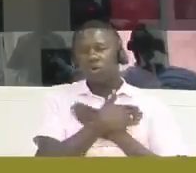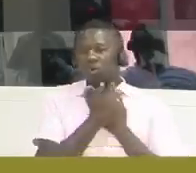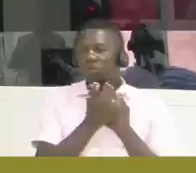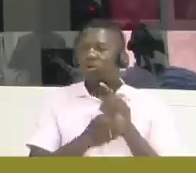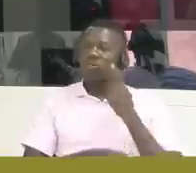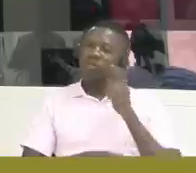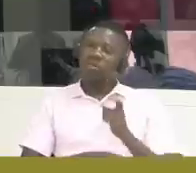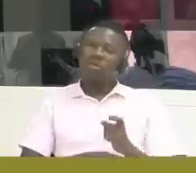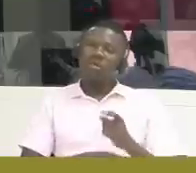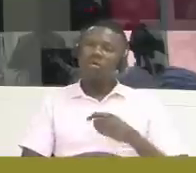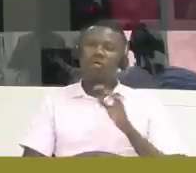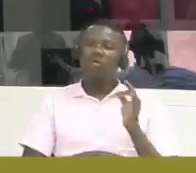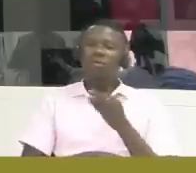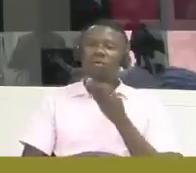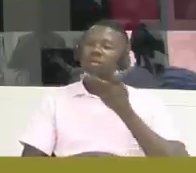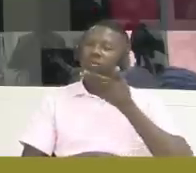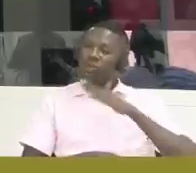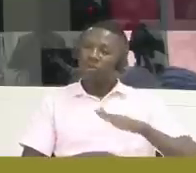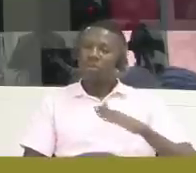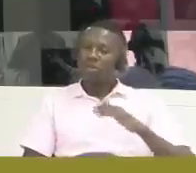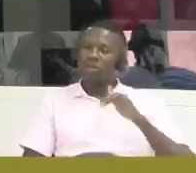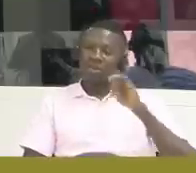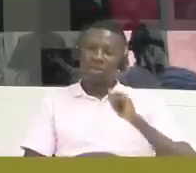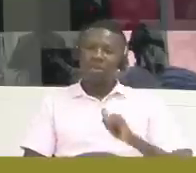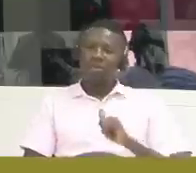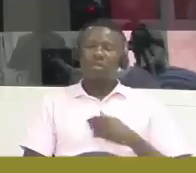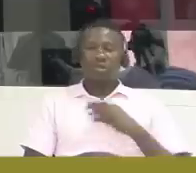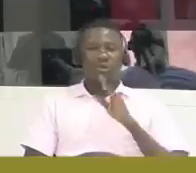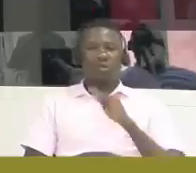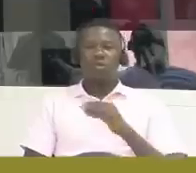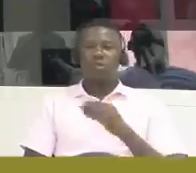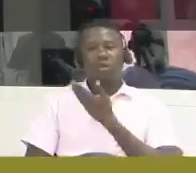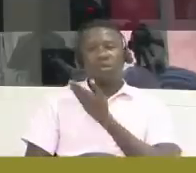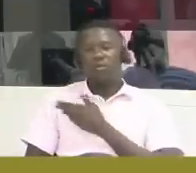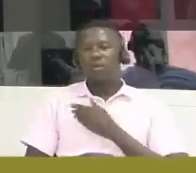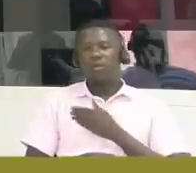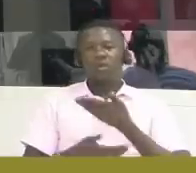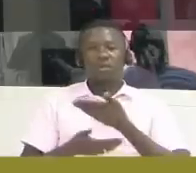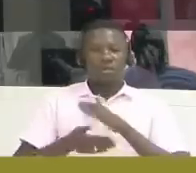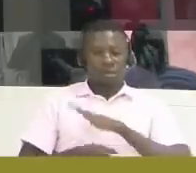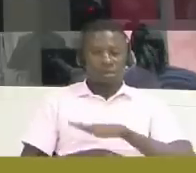age that you did. We left with a child, and we echo